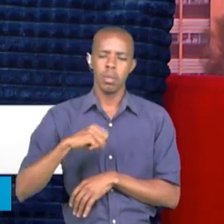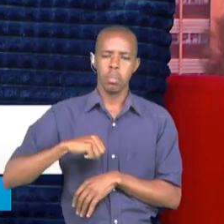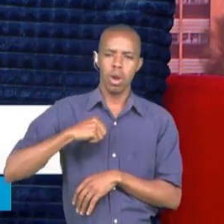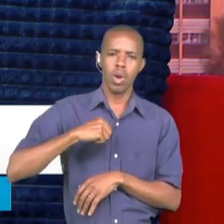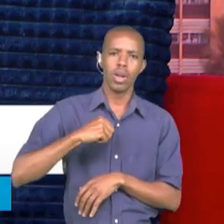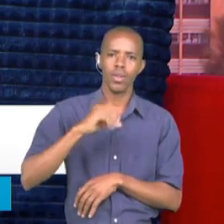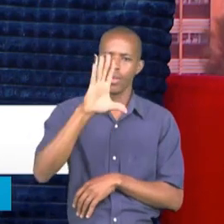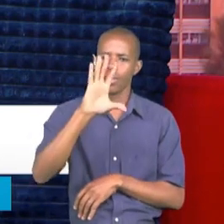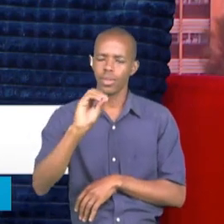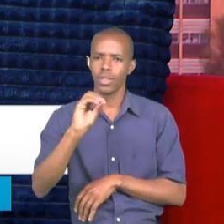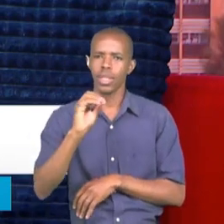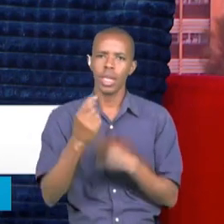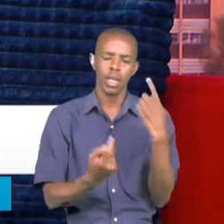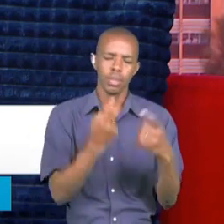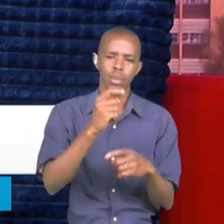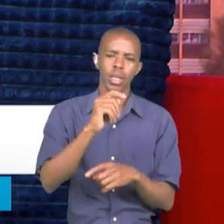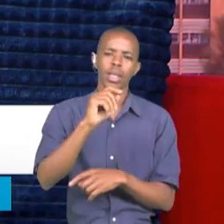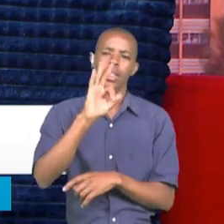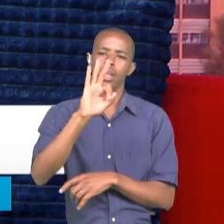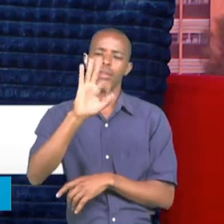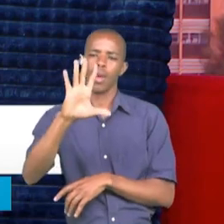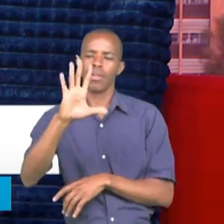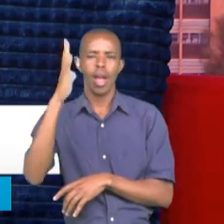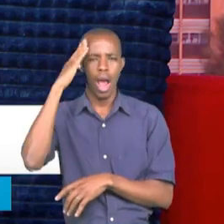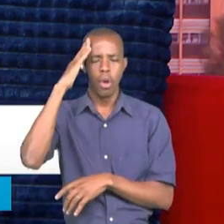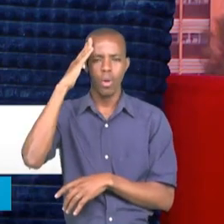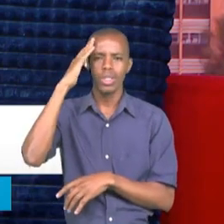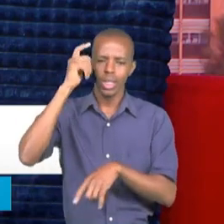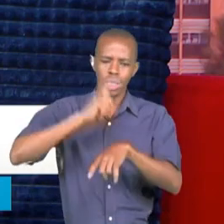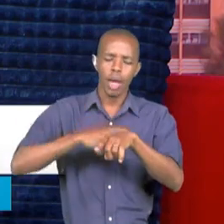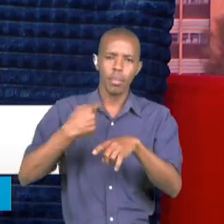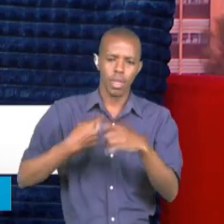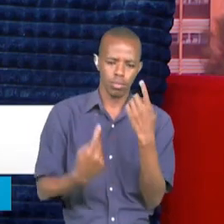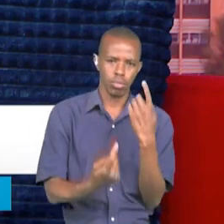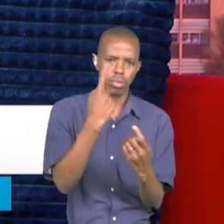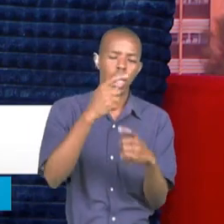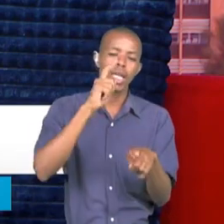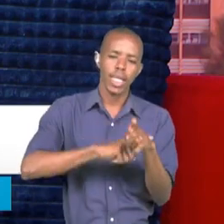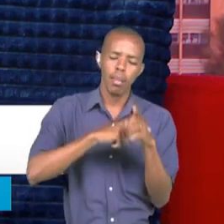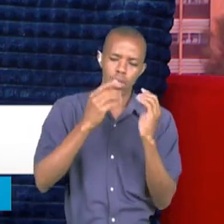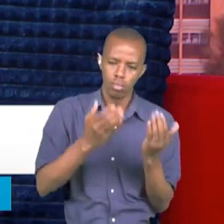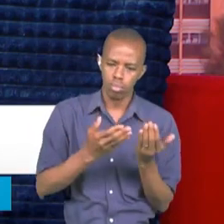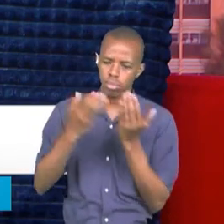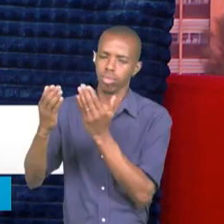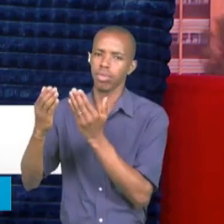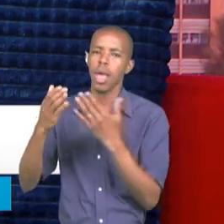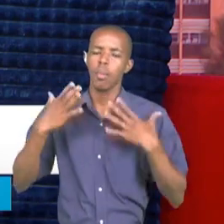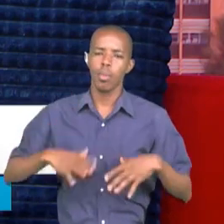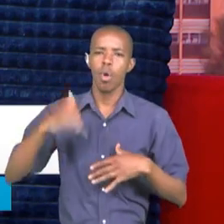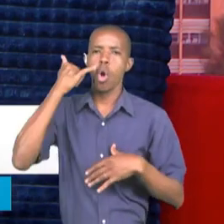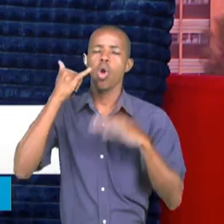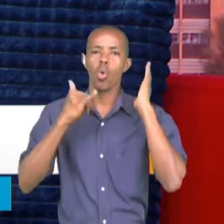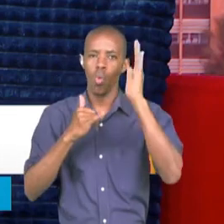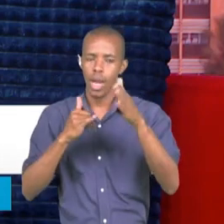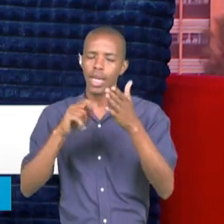Yeah. Yeah. Nitapika ya 35 hapo, because I know in between the time I'm cooking to the time I'm delivering, kuna watu wata call. And of course,